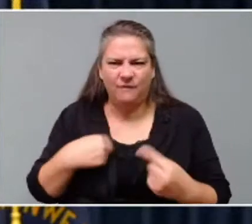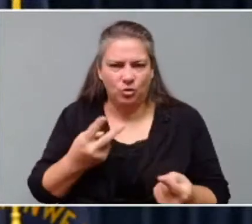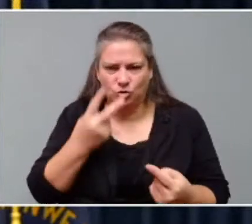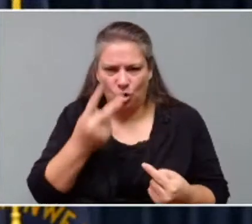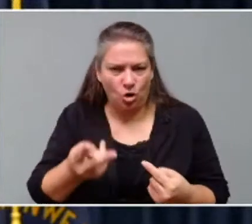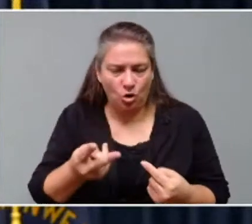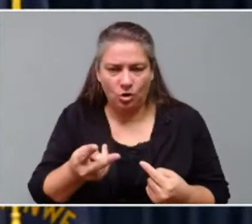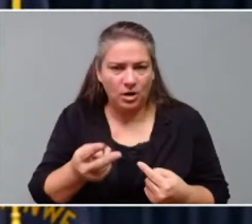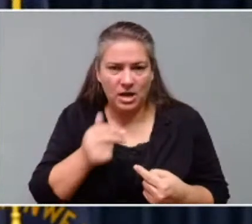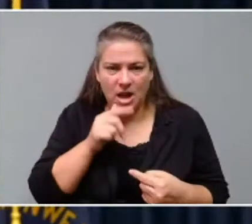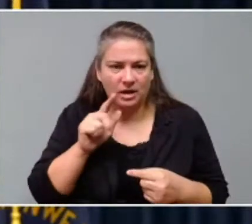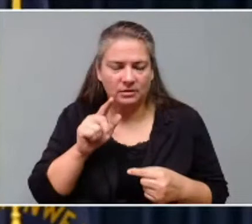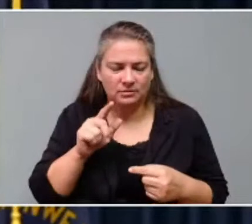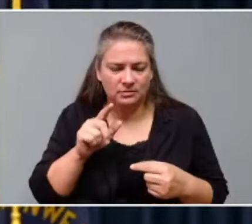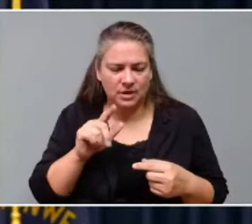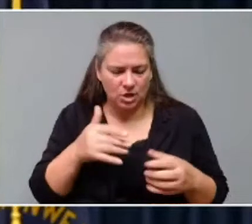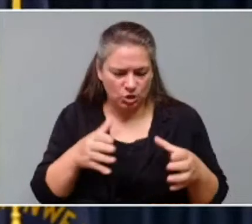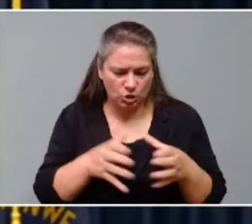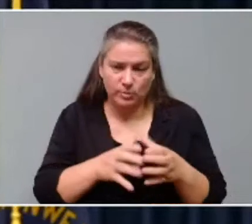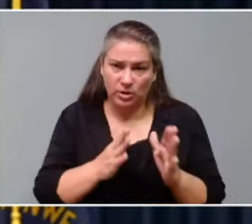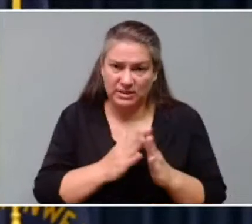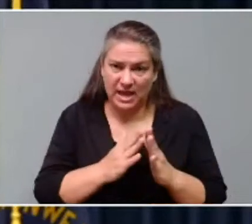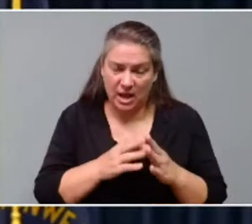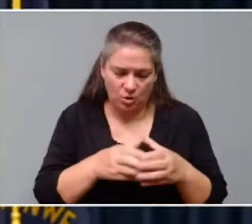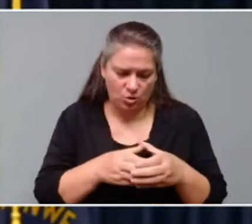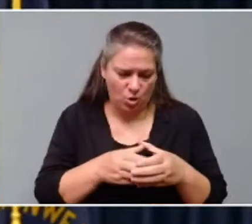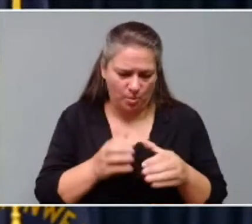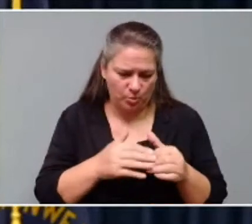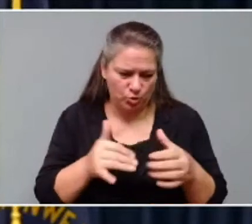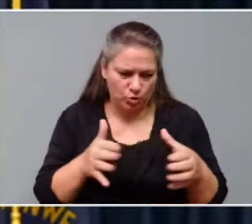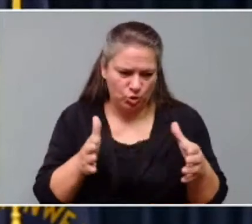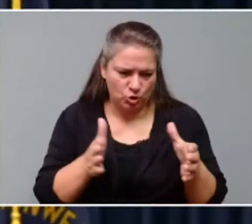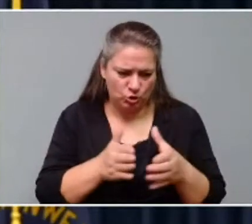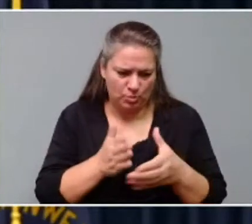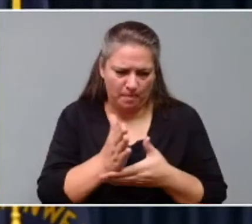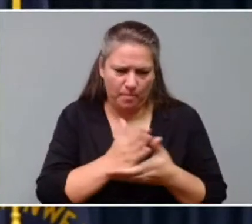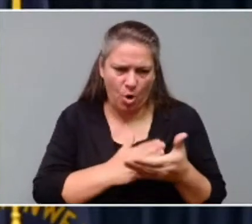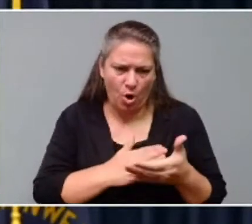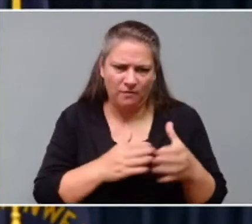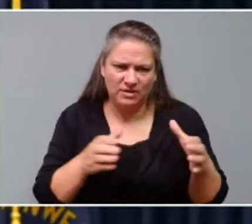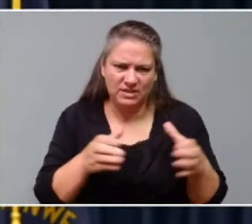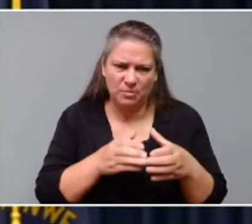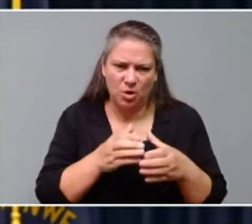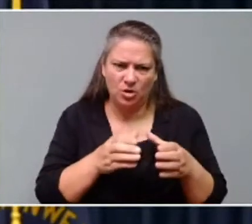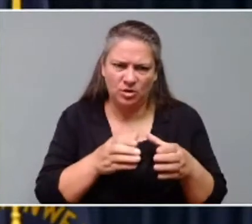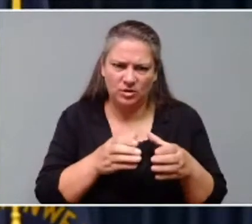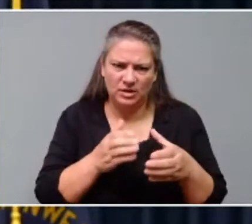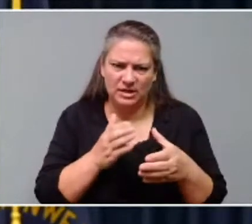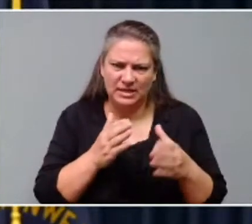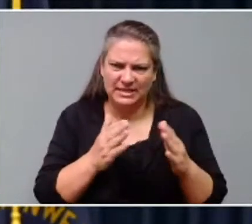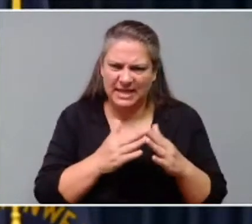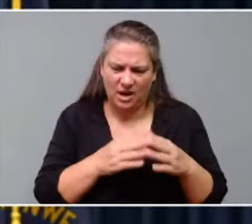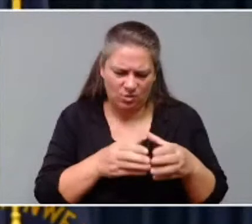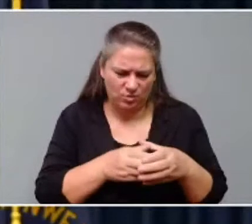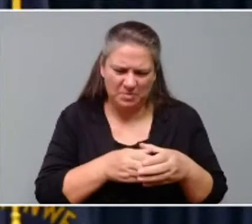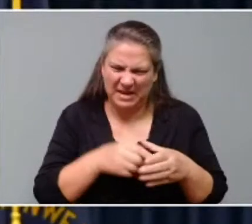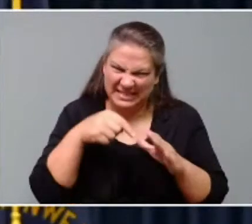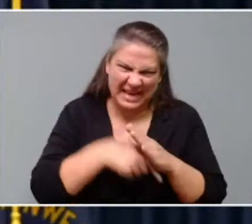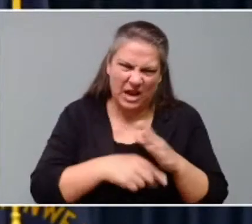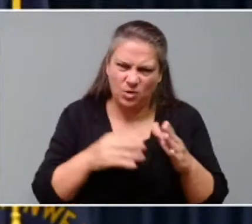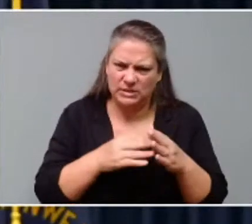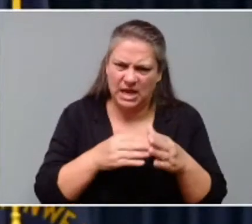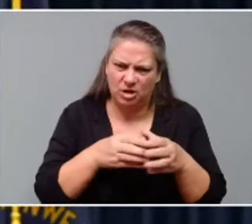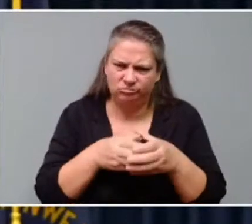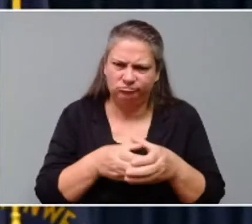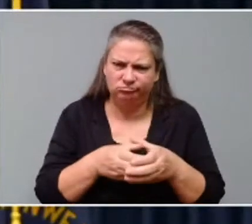just to a small town, but almost to a small part of a small town, but right downtown in an area where